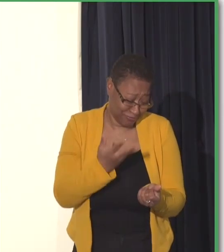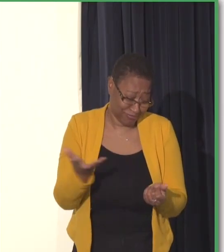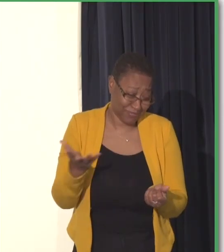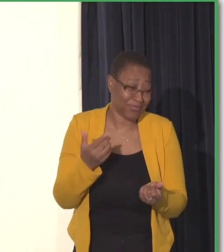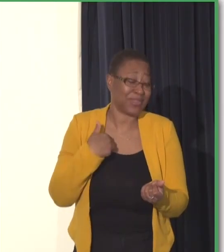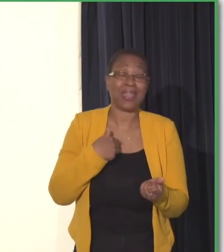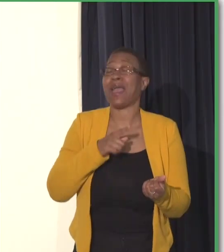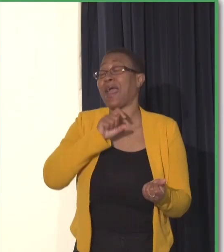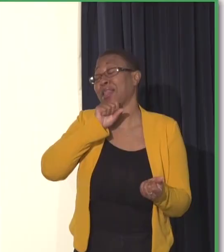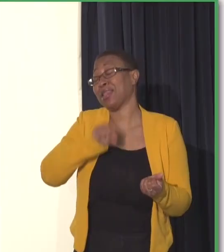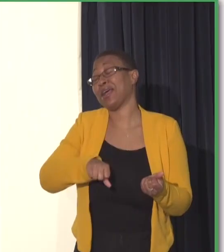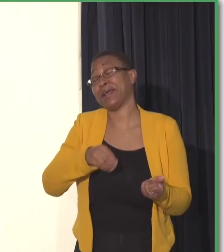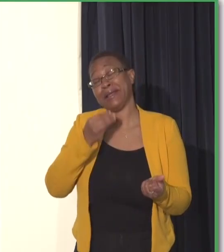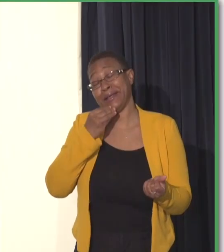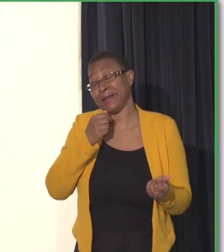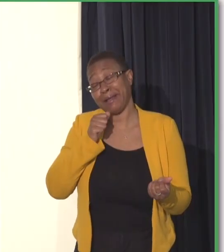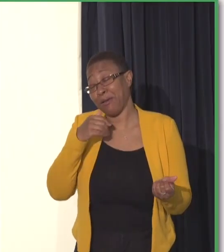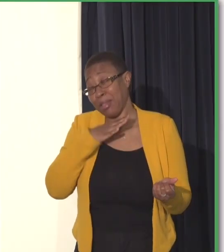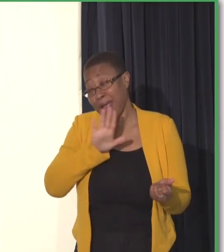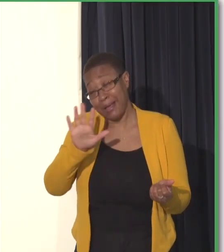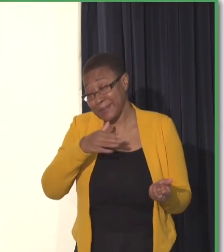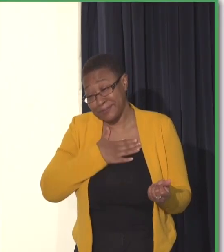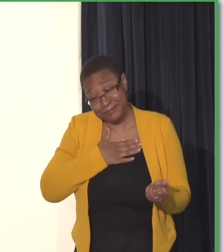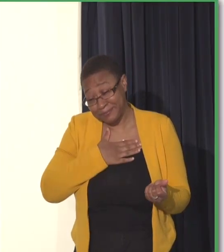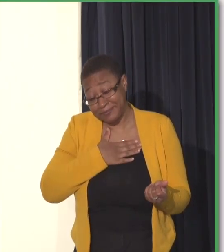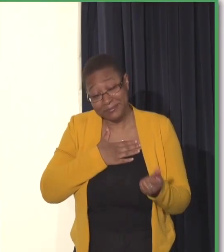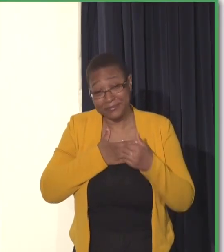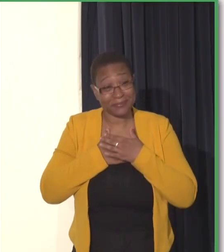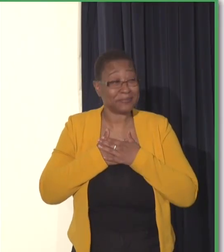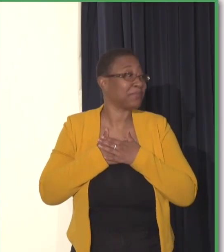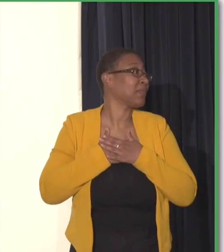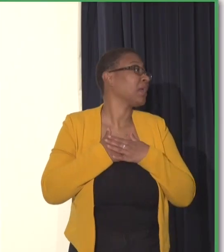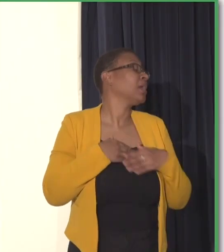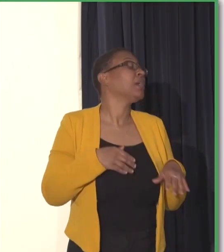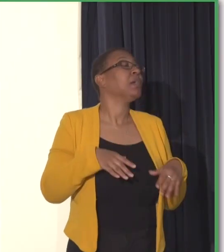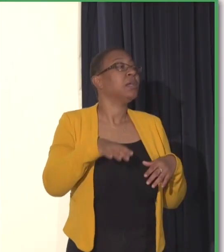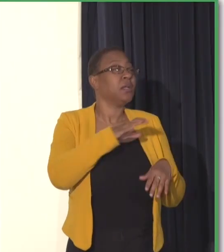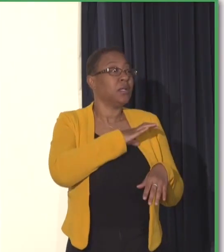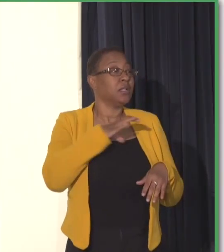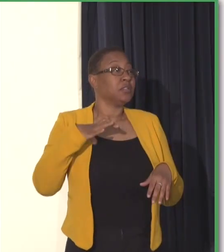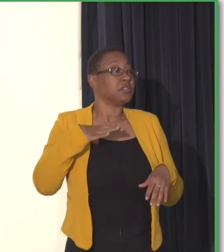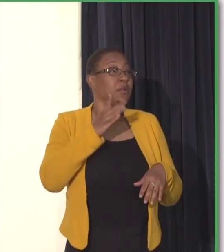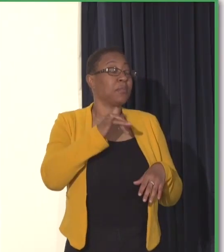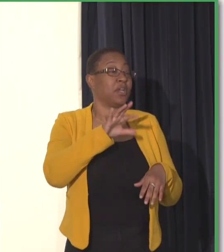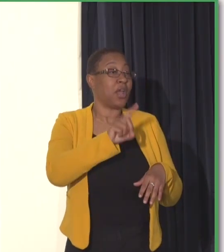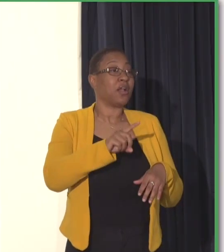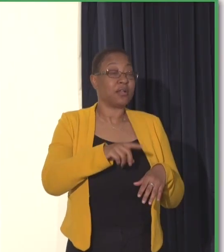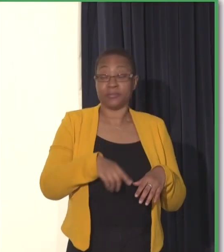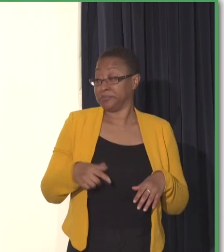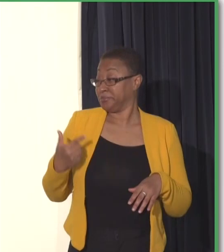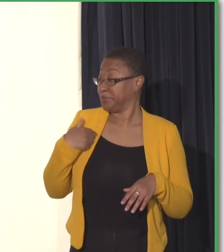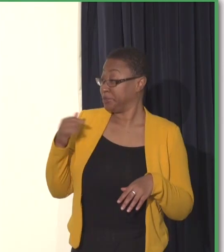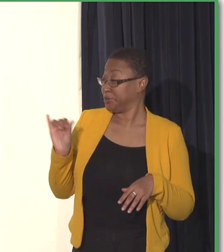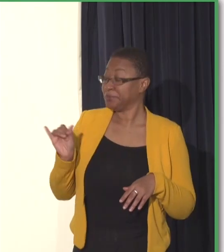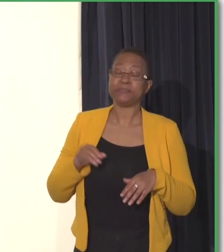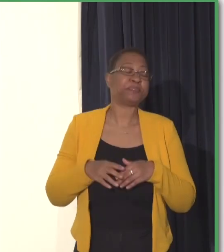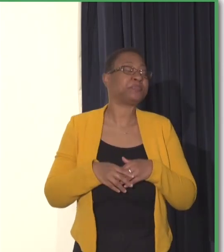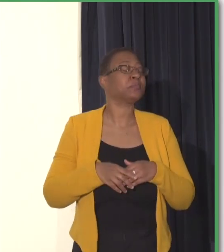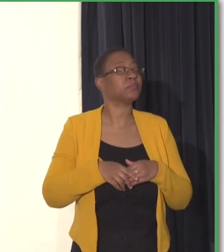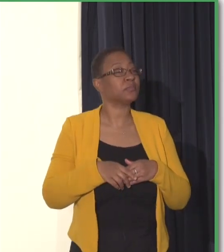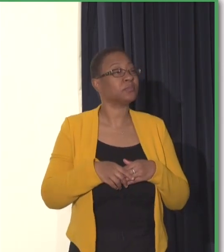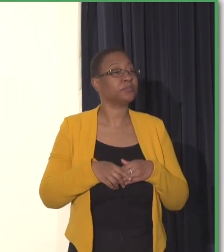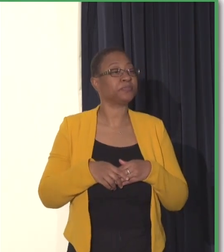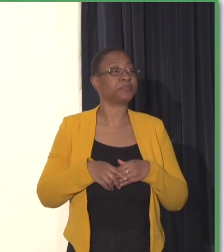Yeah, I love to eat. I ain't gonna lie. Commissioner Bernard. Me too. Just quickly, just really